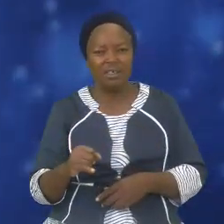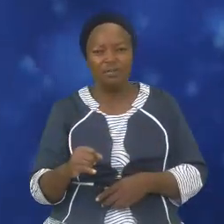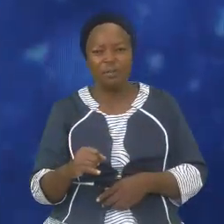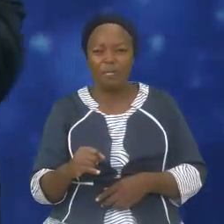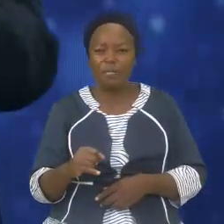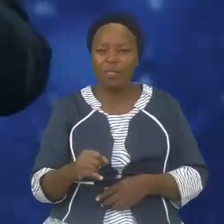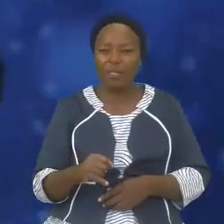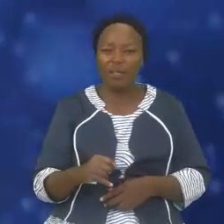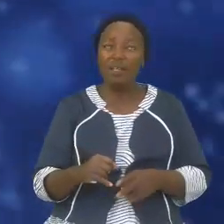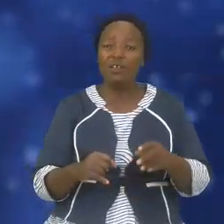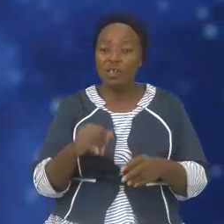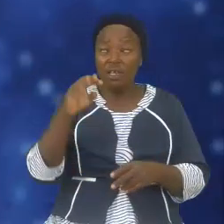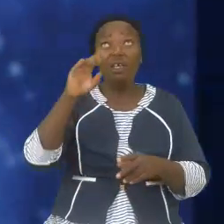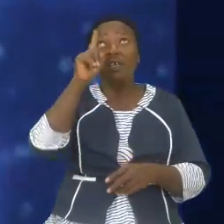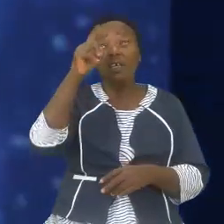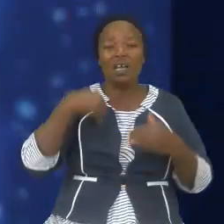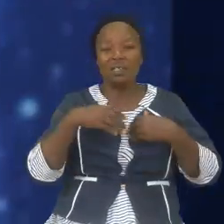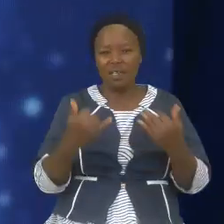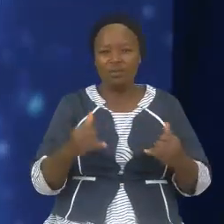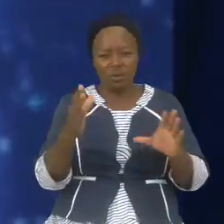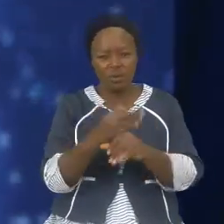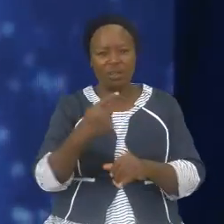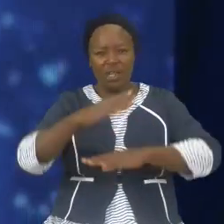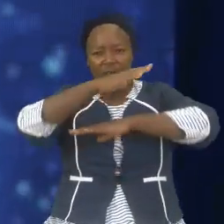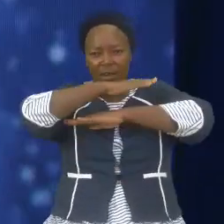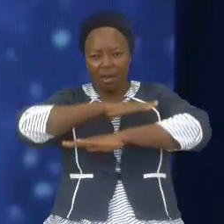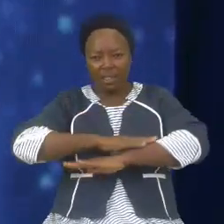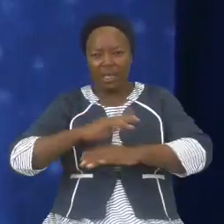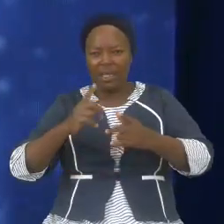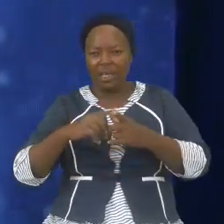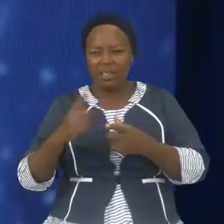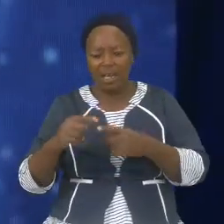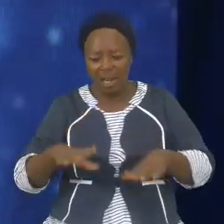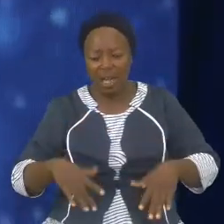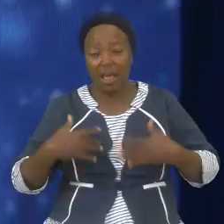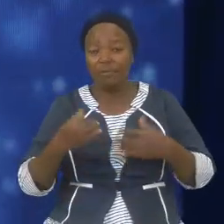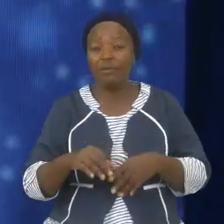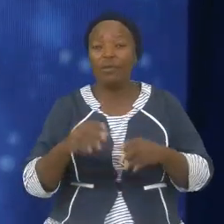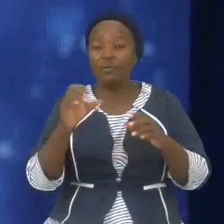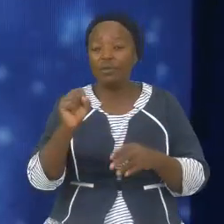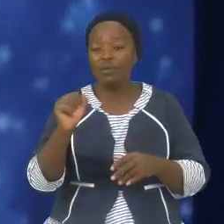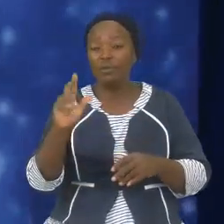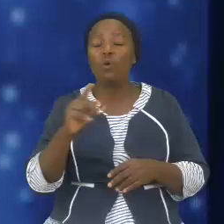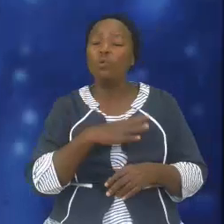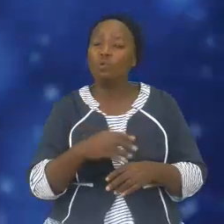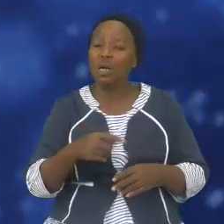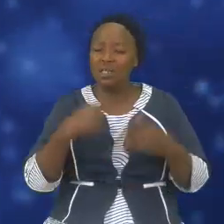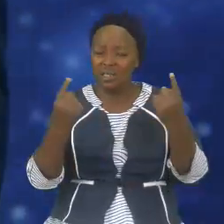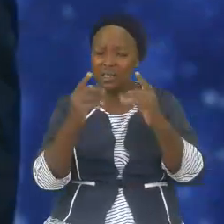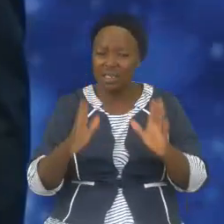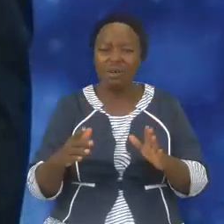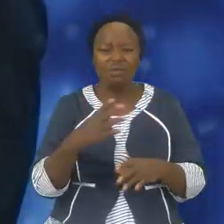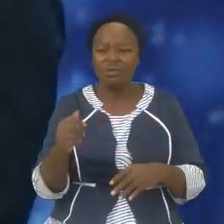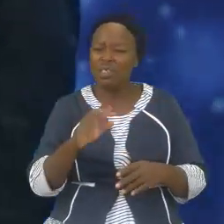the rest. The life of Saul was restless. There's no peace for the wicked, says the Lord. During the